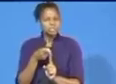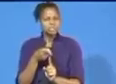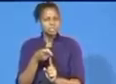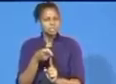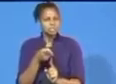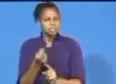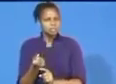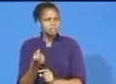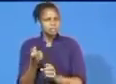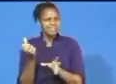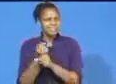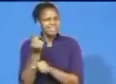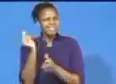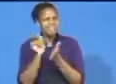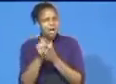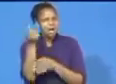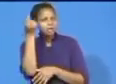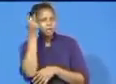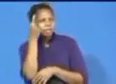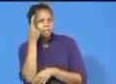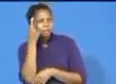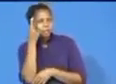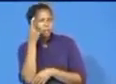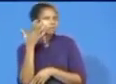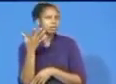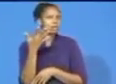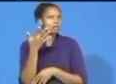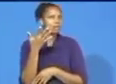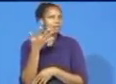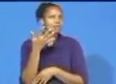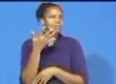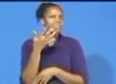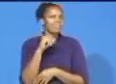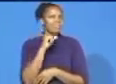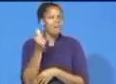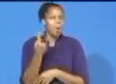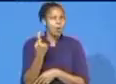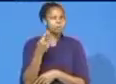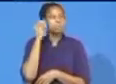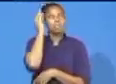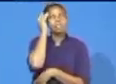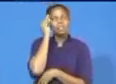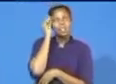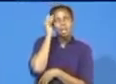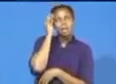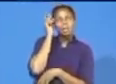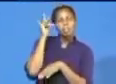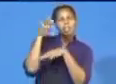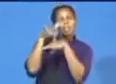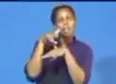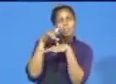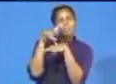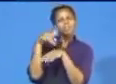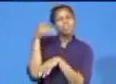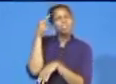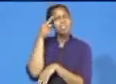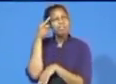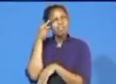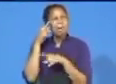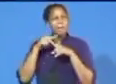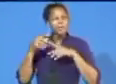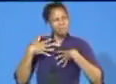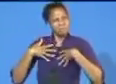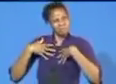that which drove her not just to contemplate that thought, but to be